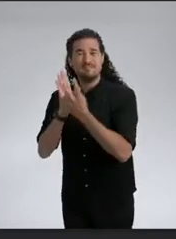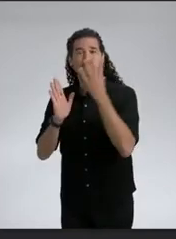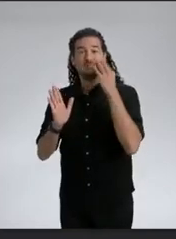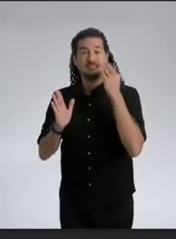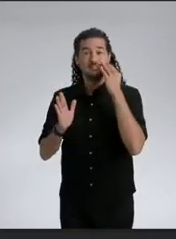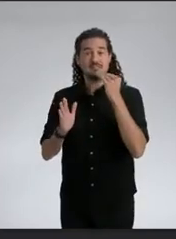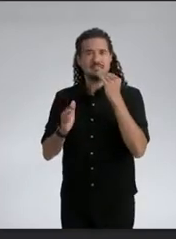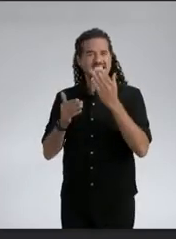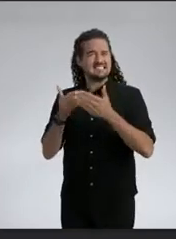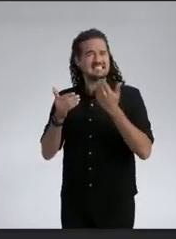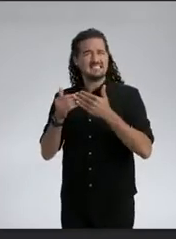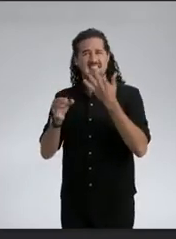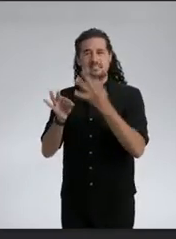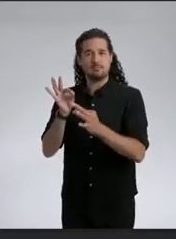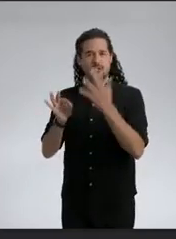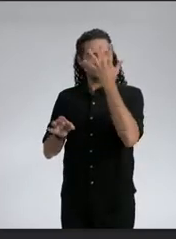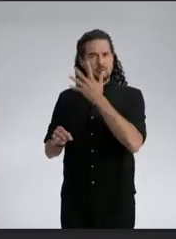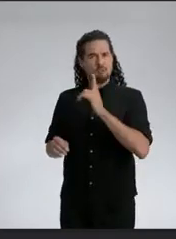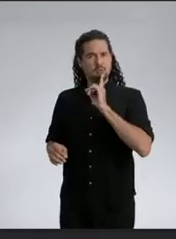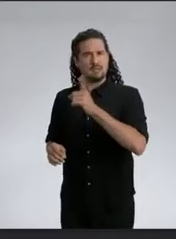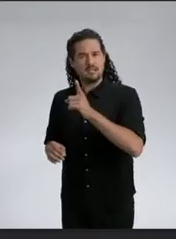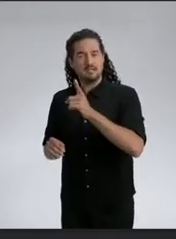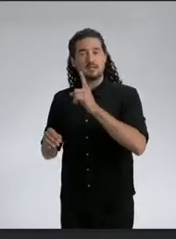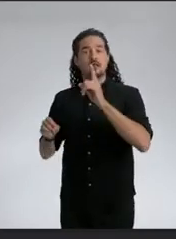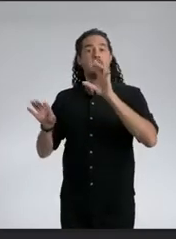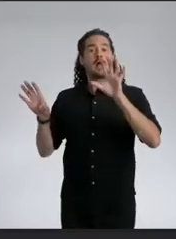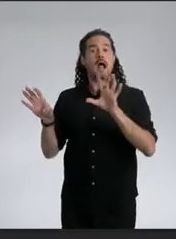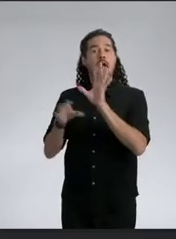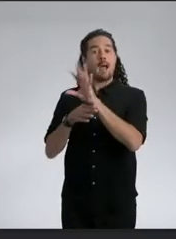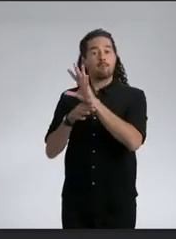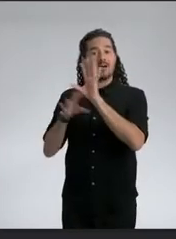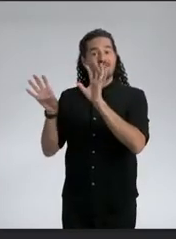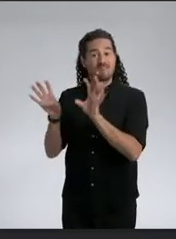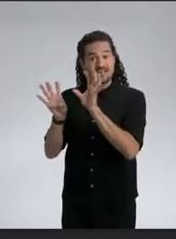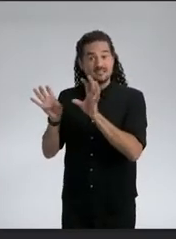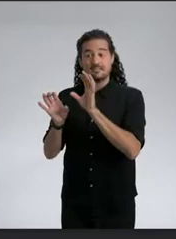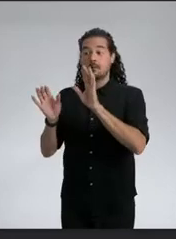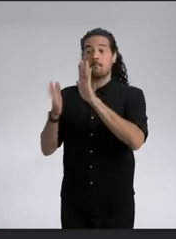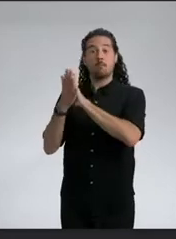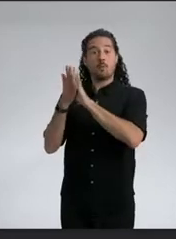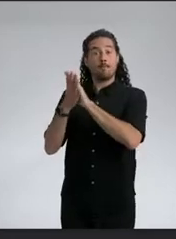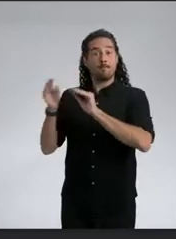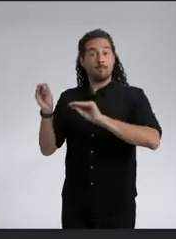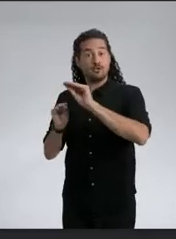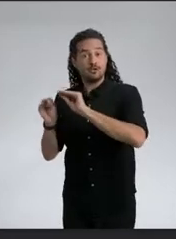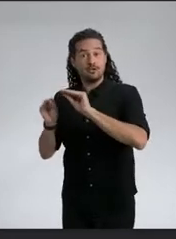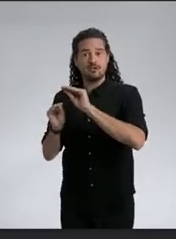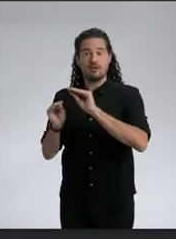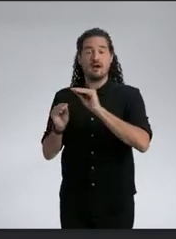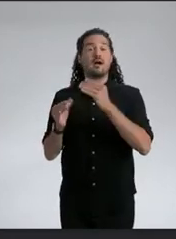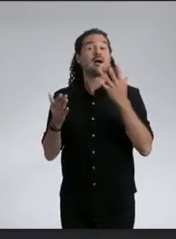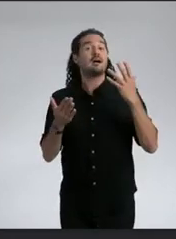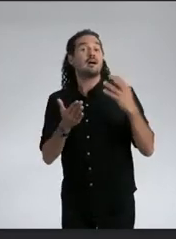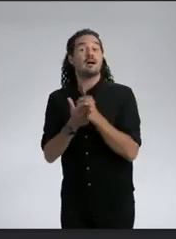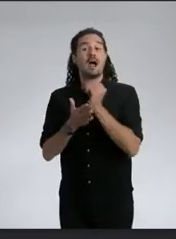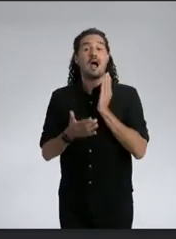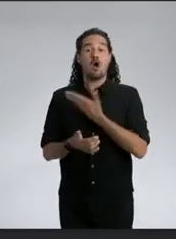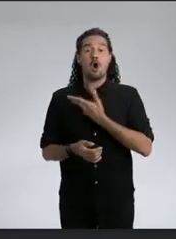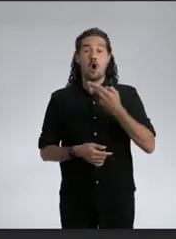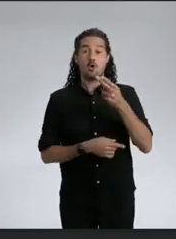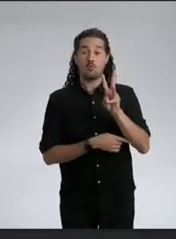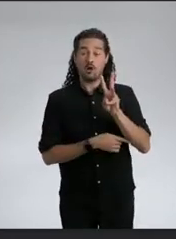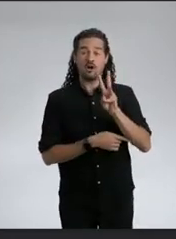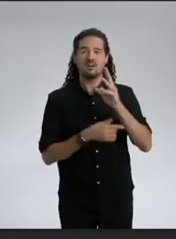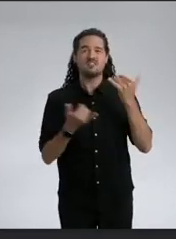like noise and motion blur. Reality Kit also takes advantage of our latest hardware, like the LiDAR scanner, which enables